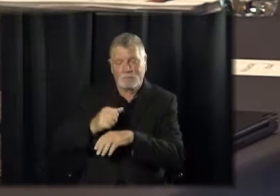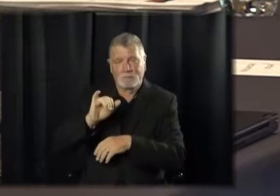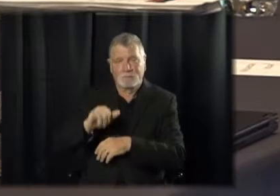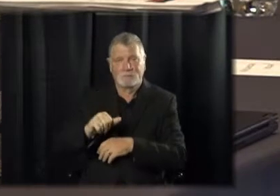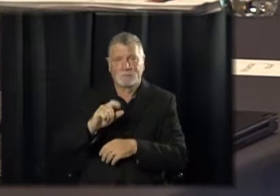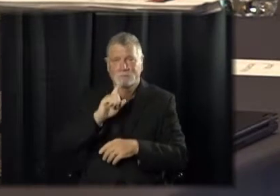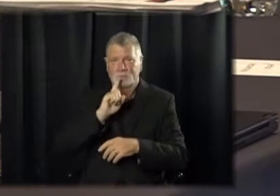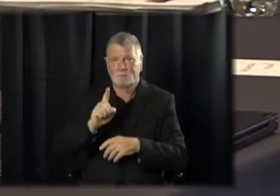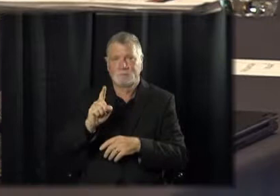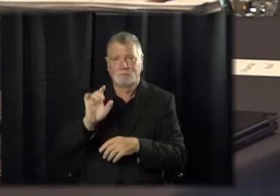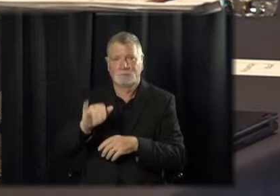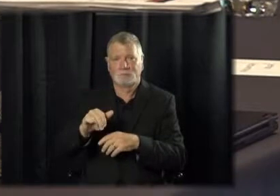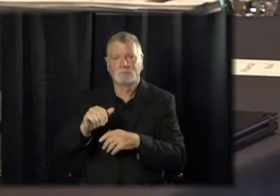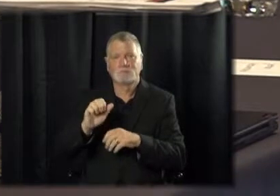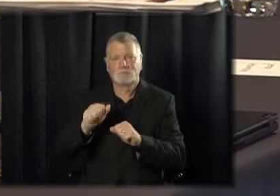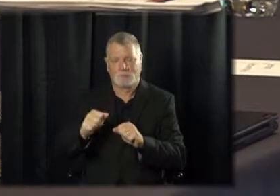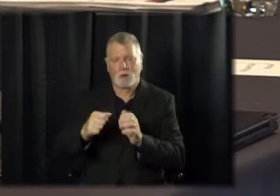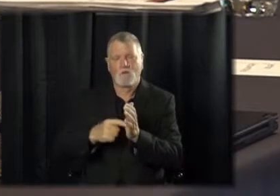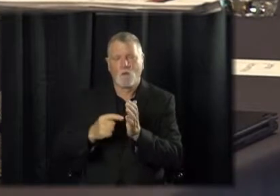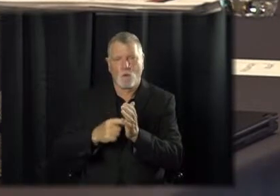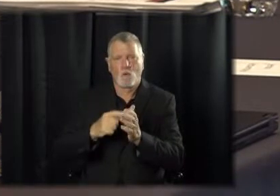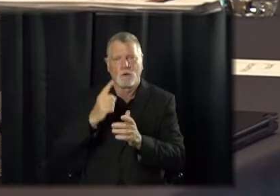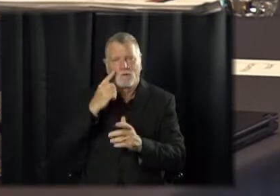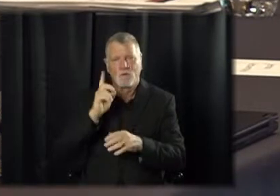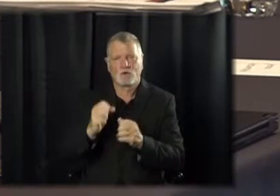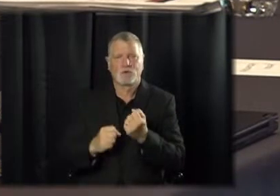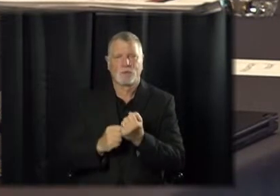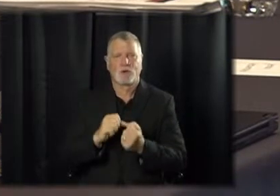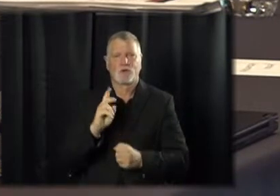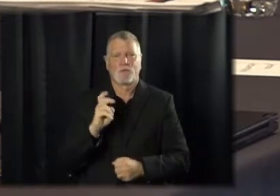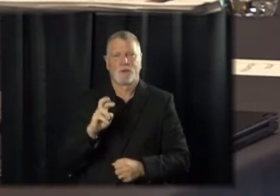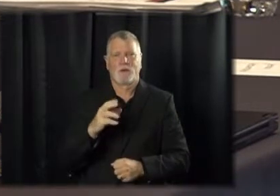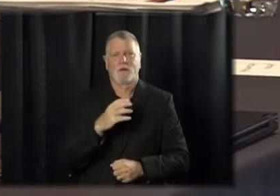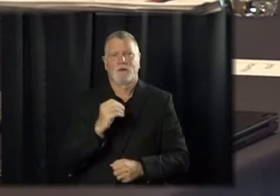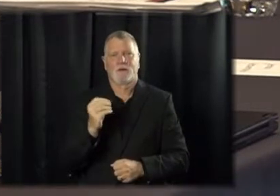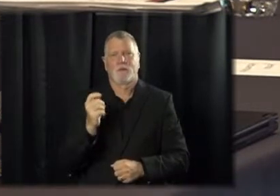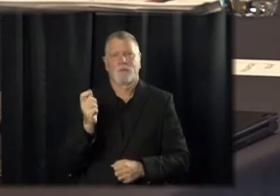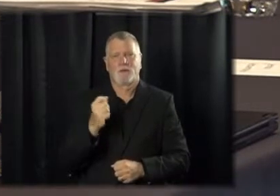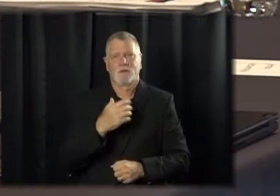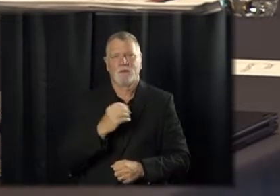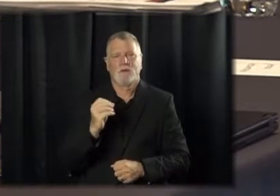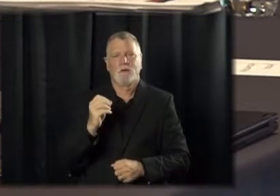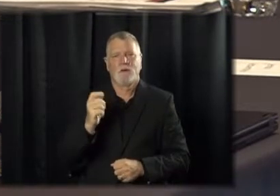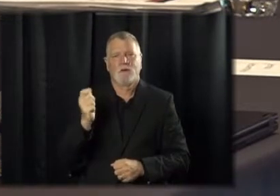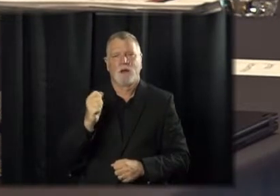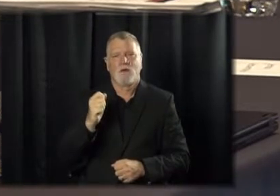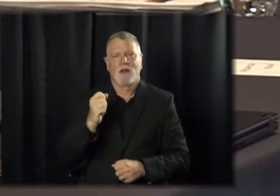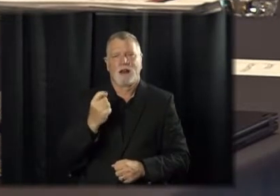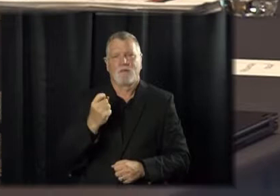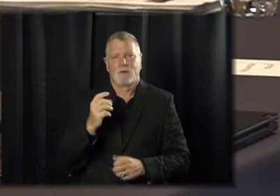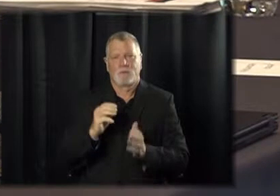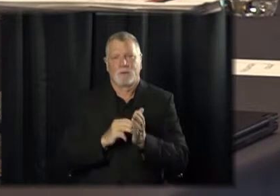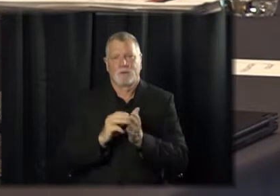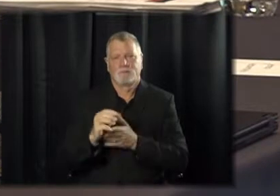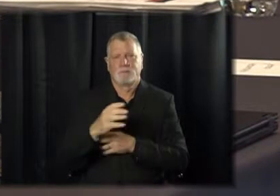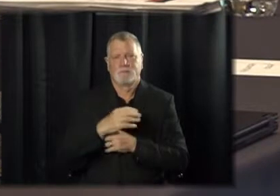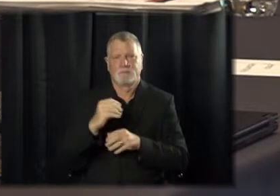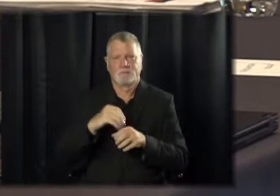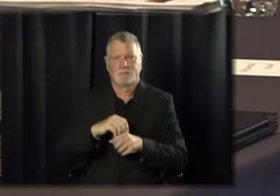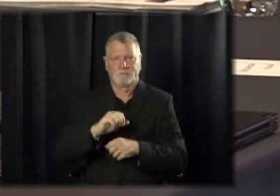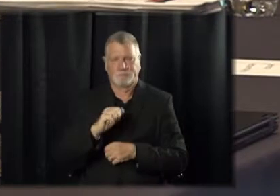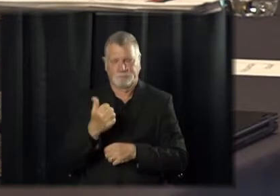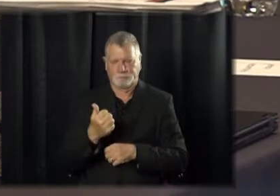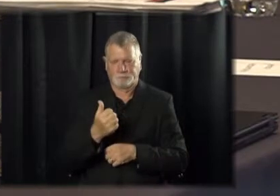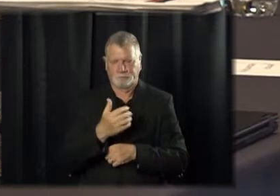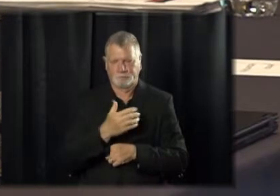to ensure this affordability with the support of UPR budgeted scholarship funding of $11 million. In addition, there's an